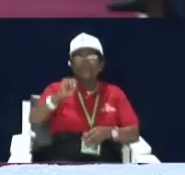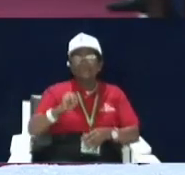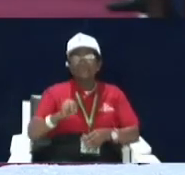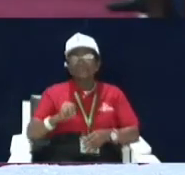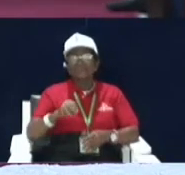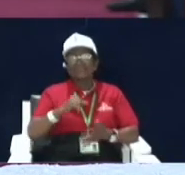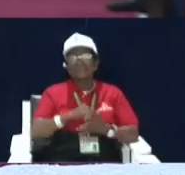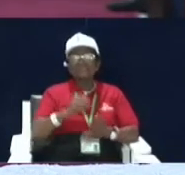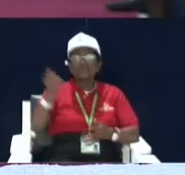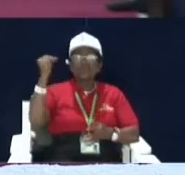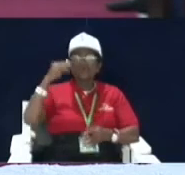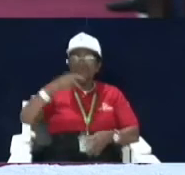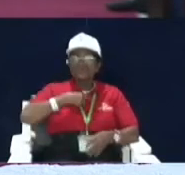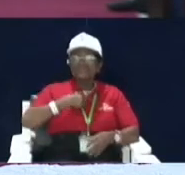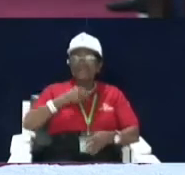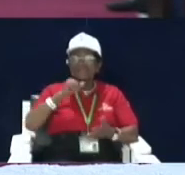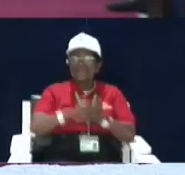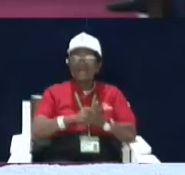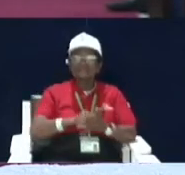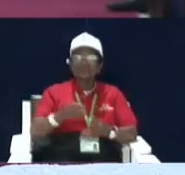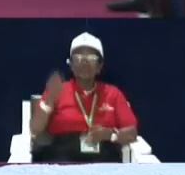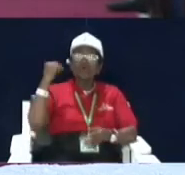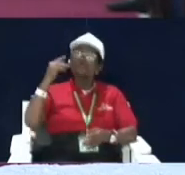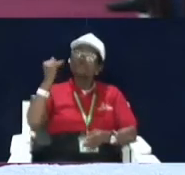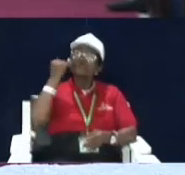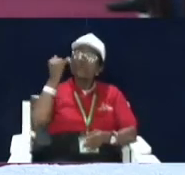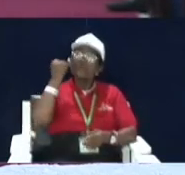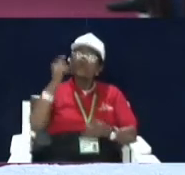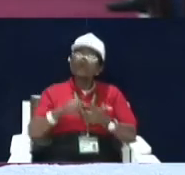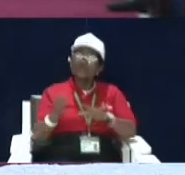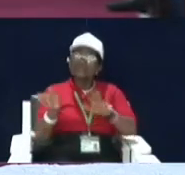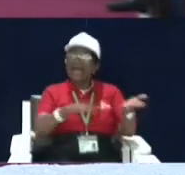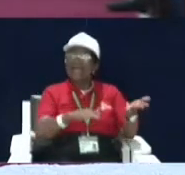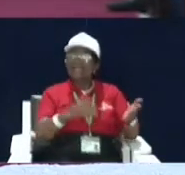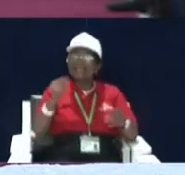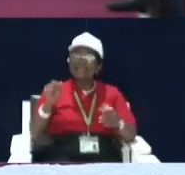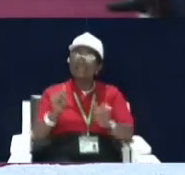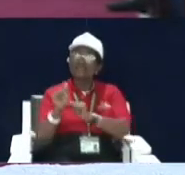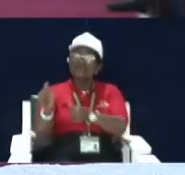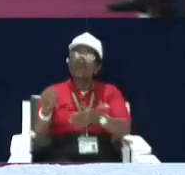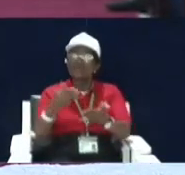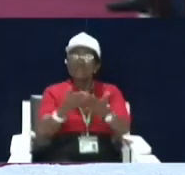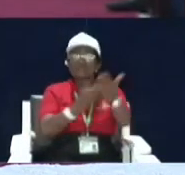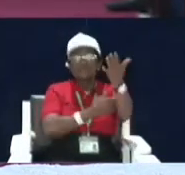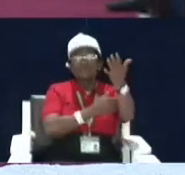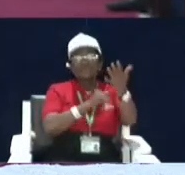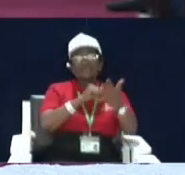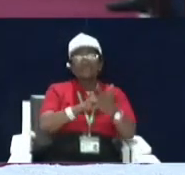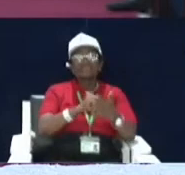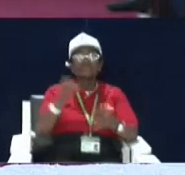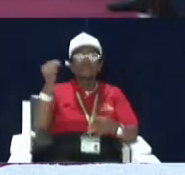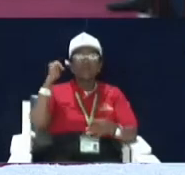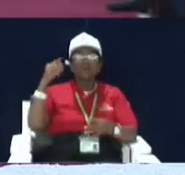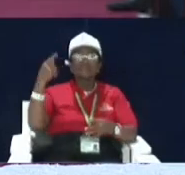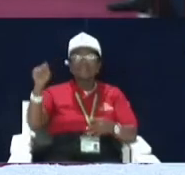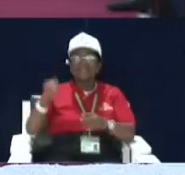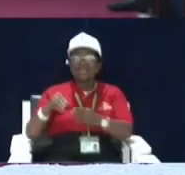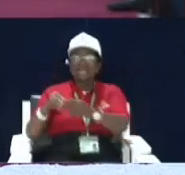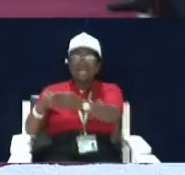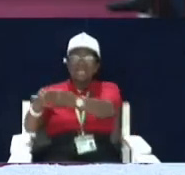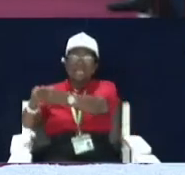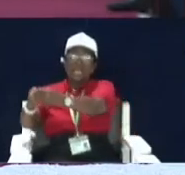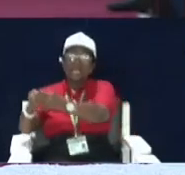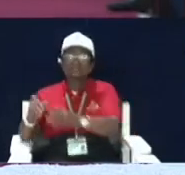It was Peter that was supposed to die the following morning. It was the guards that died.